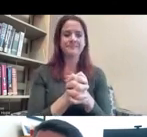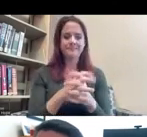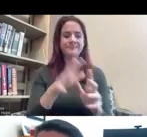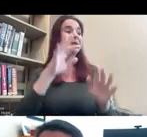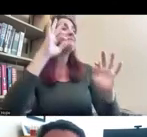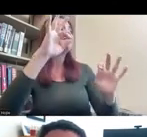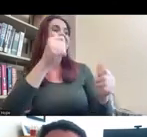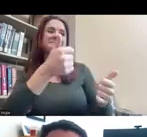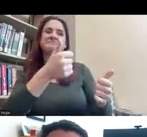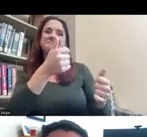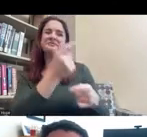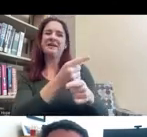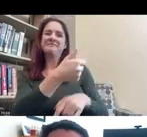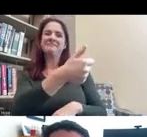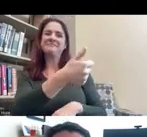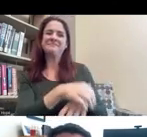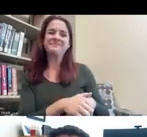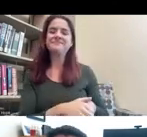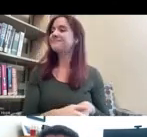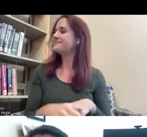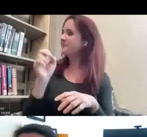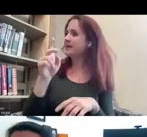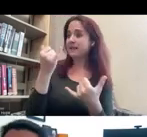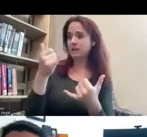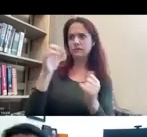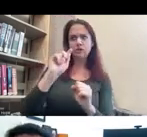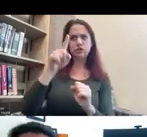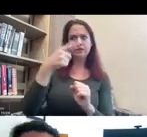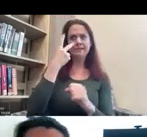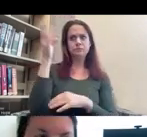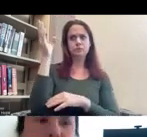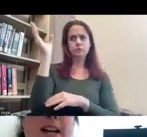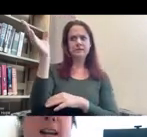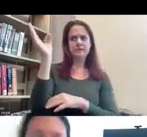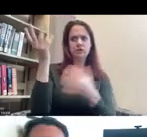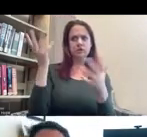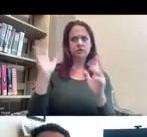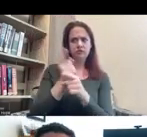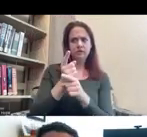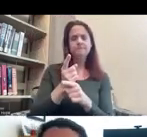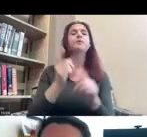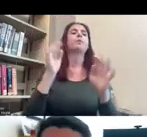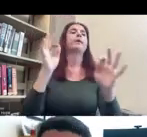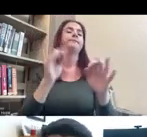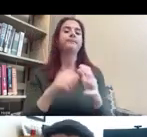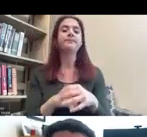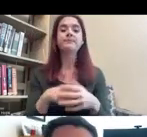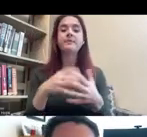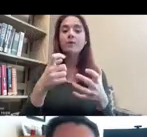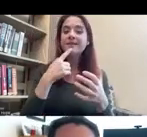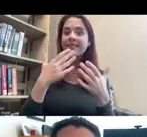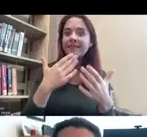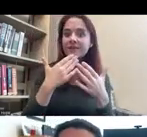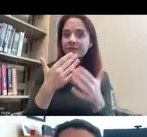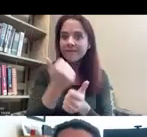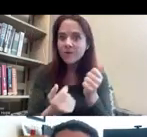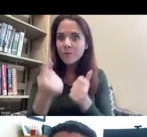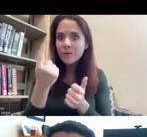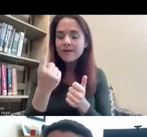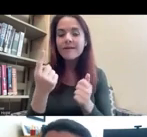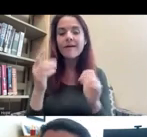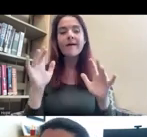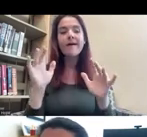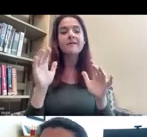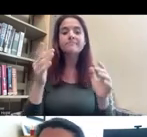Perfect, Okay. just the presenter slide. Okay, so now you just see the presenter slide. Okay, great. So I just want to thank everybody for